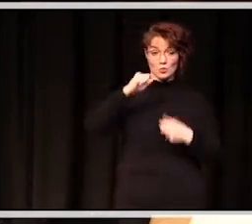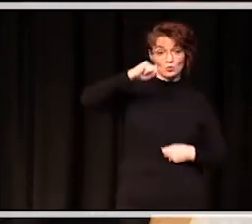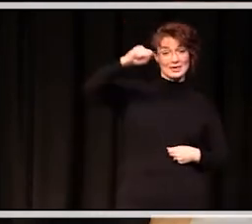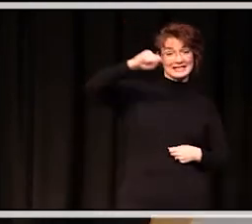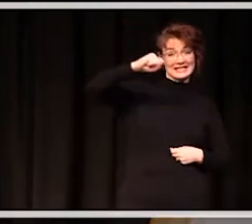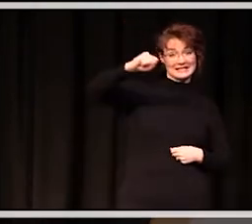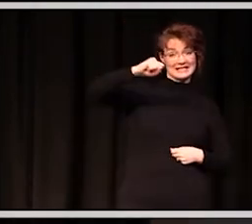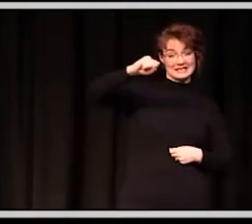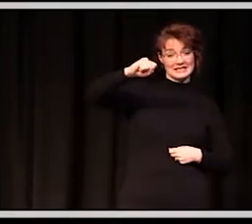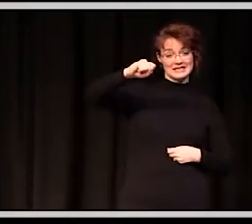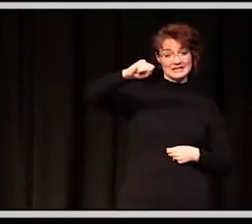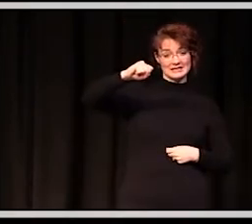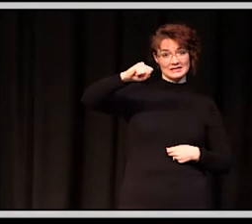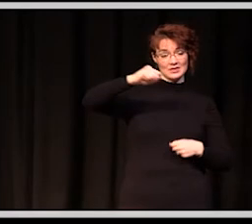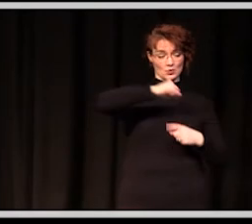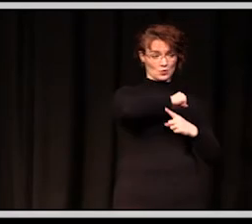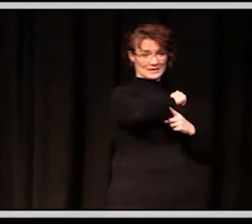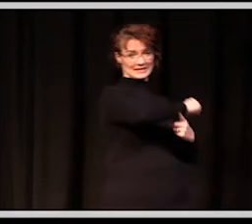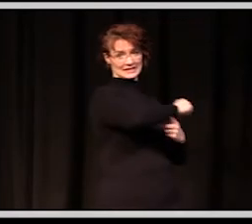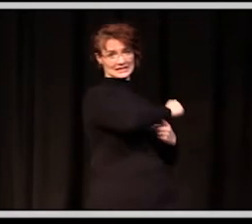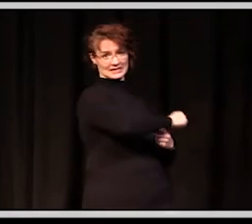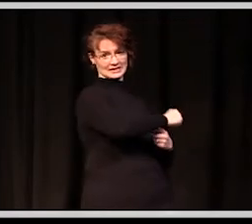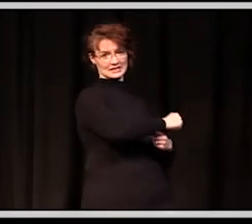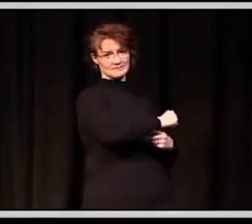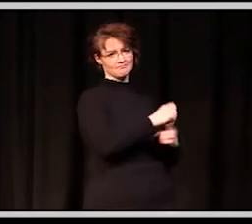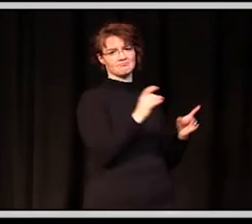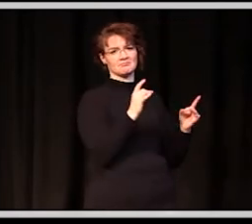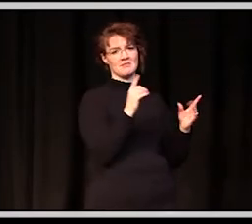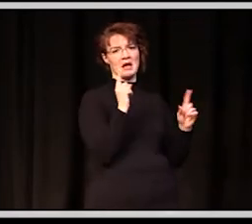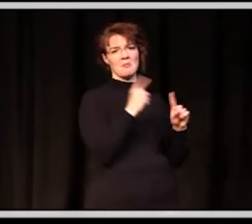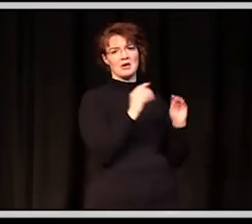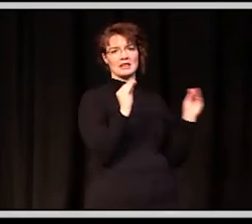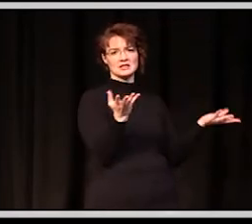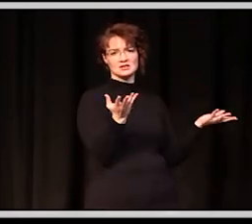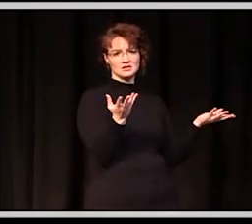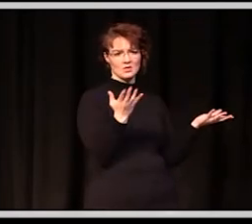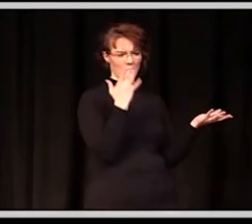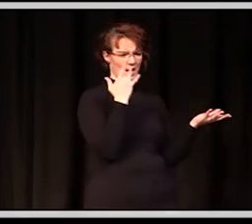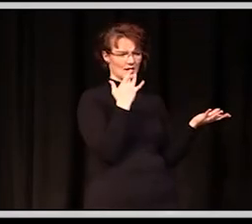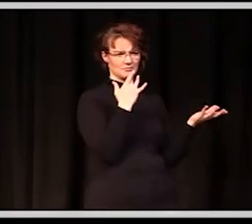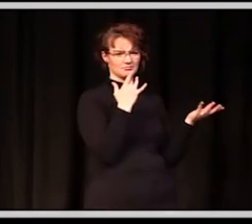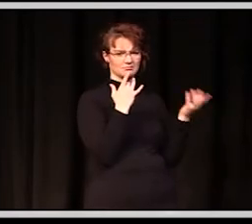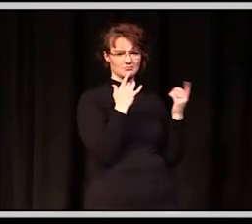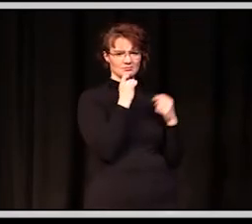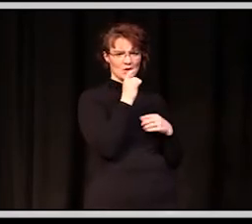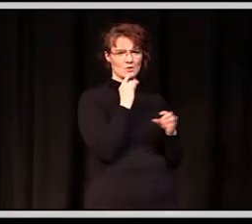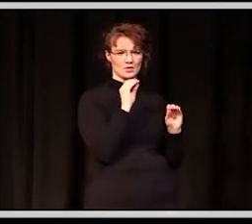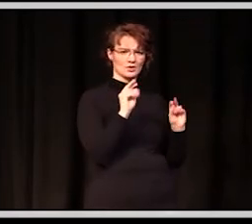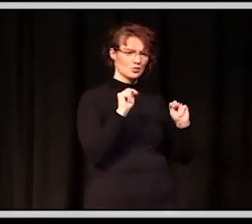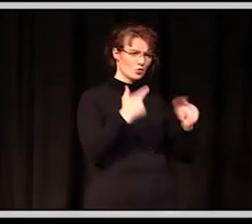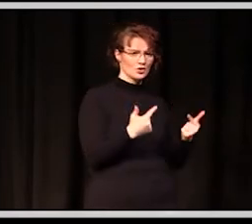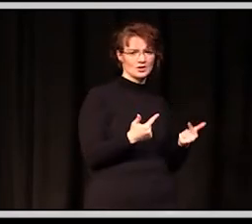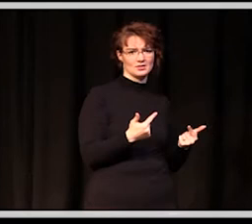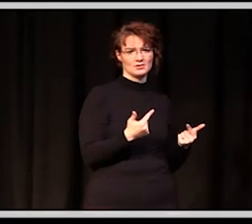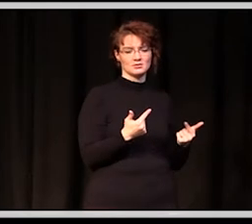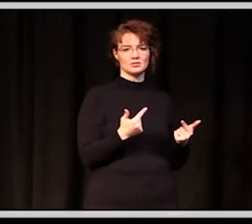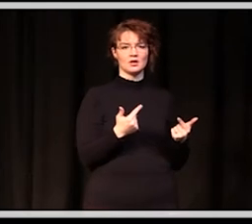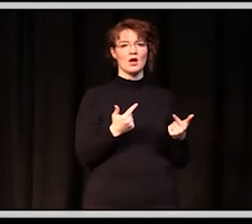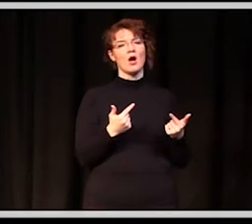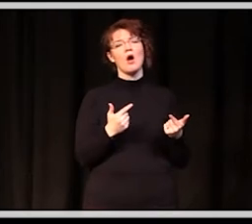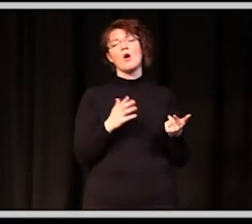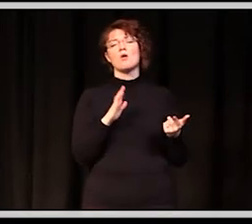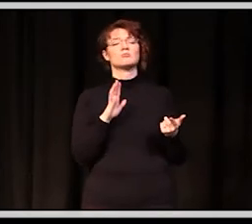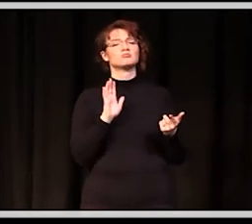Resistance is useless. Look, just relax.